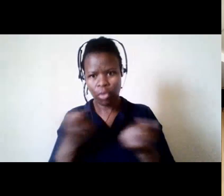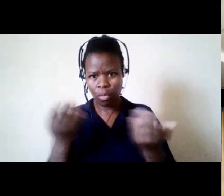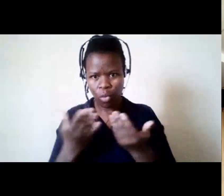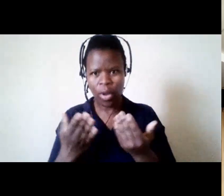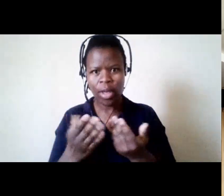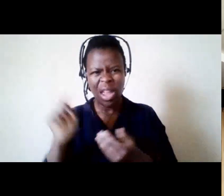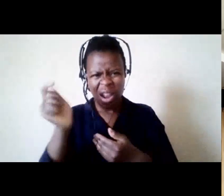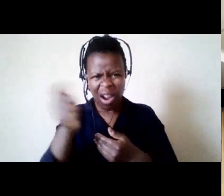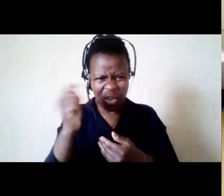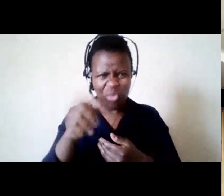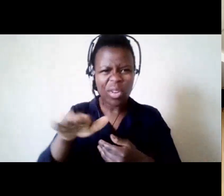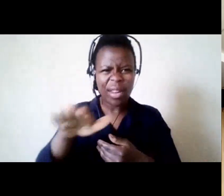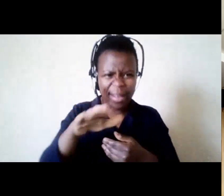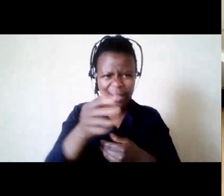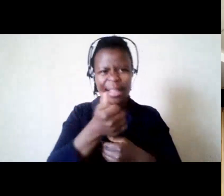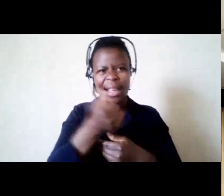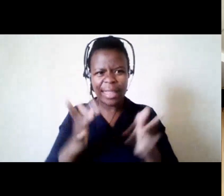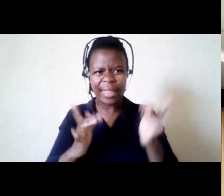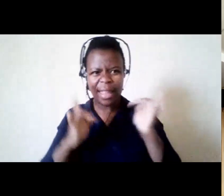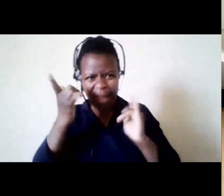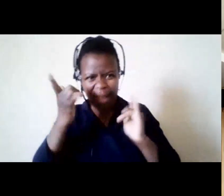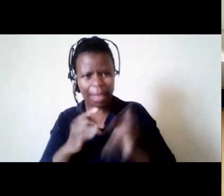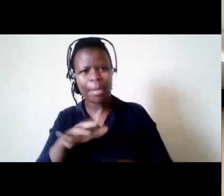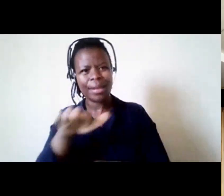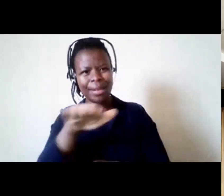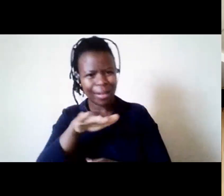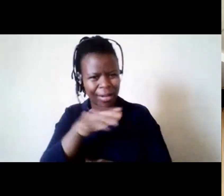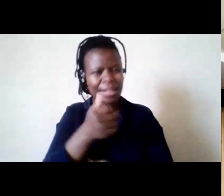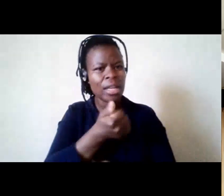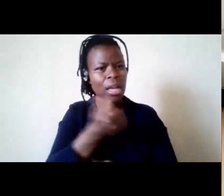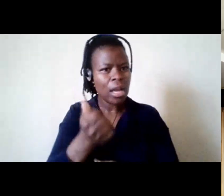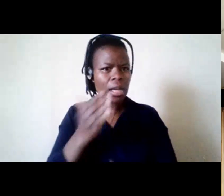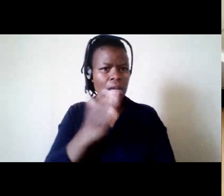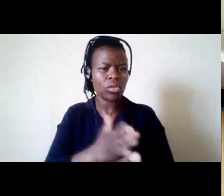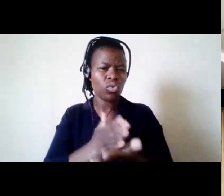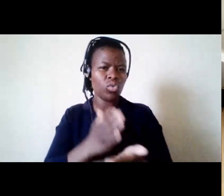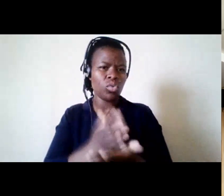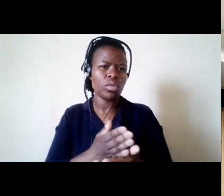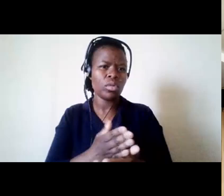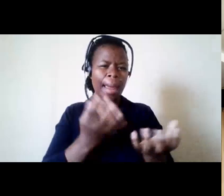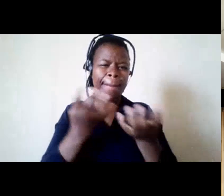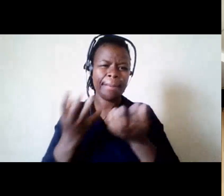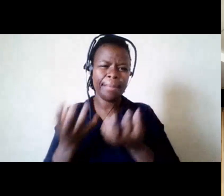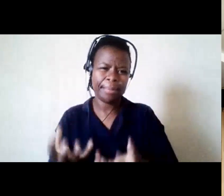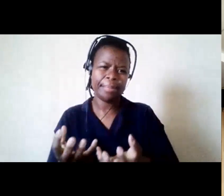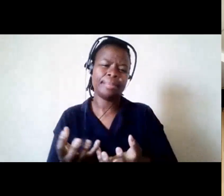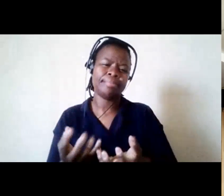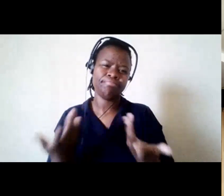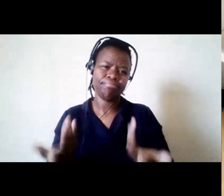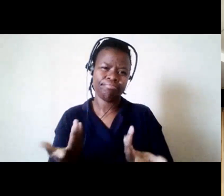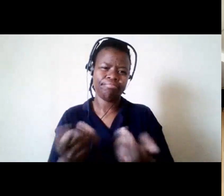Some of them, they come from urban areas. Some of them are privileged. Some of them, they come from disadvantaged